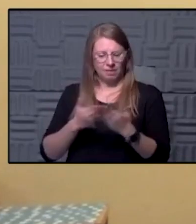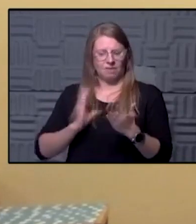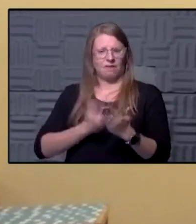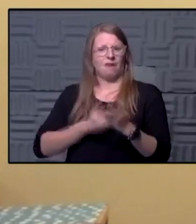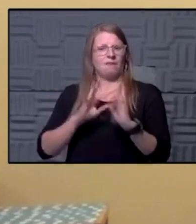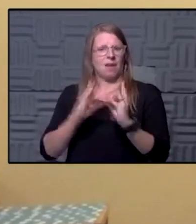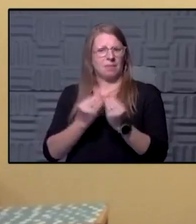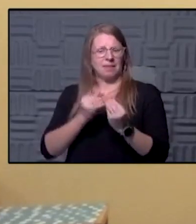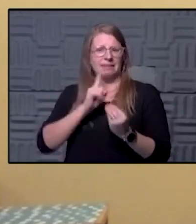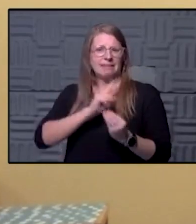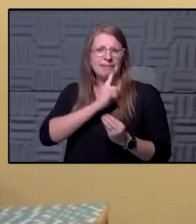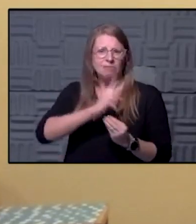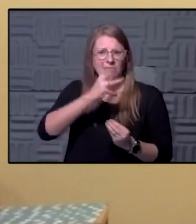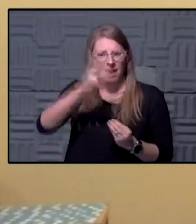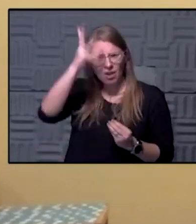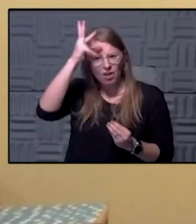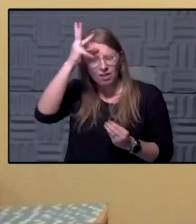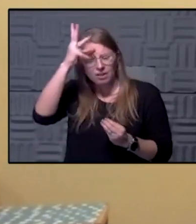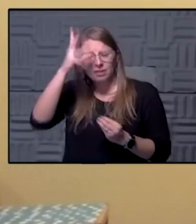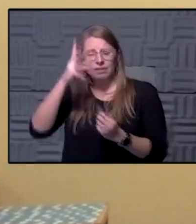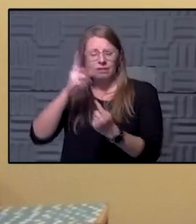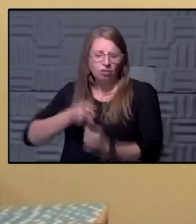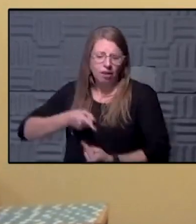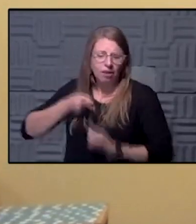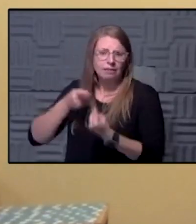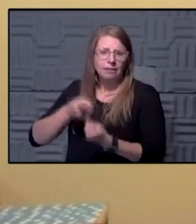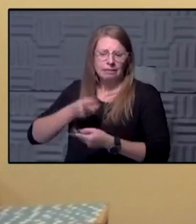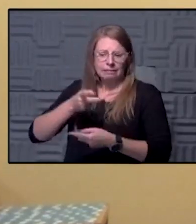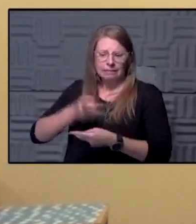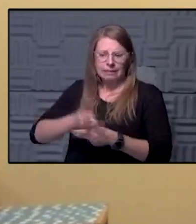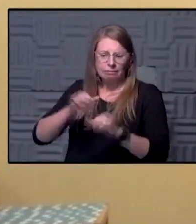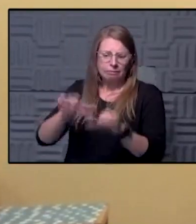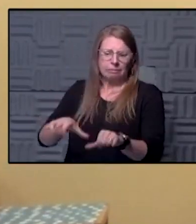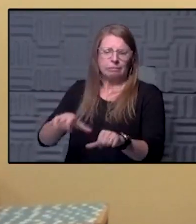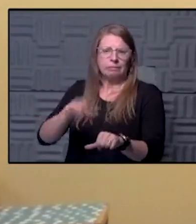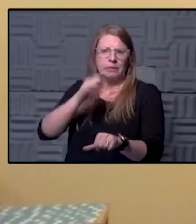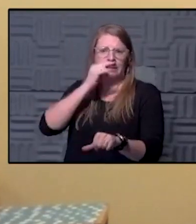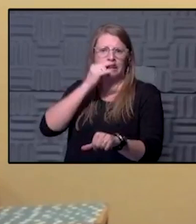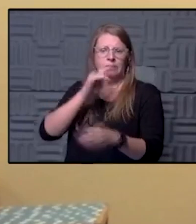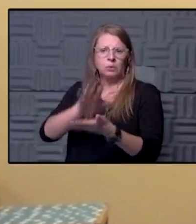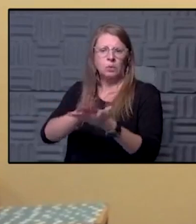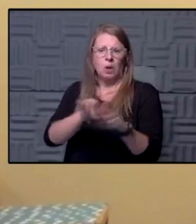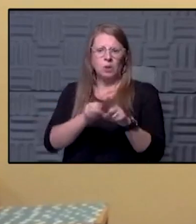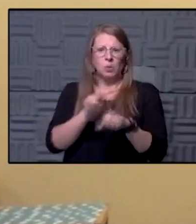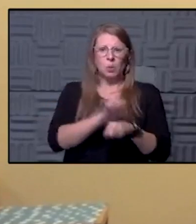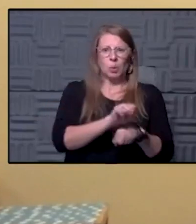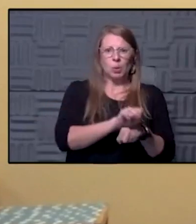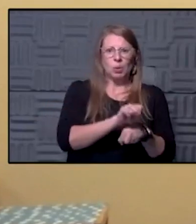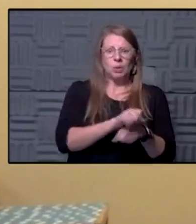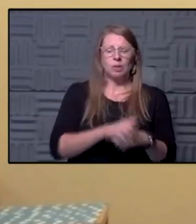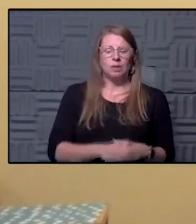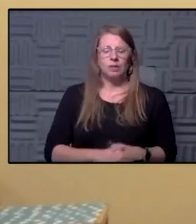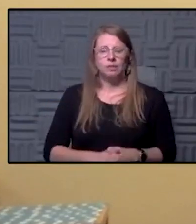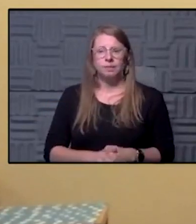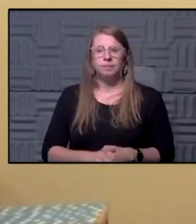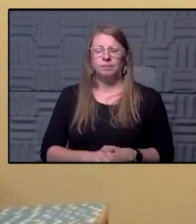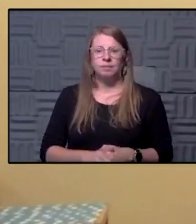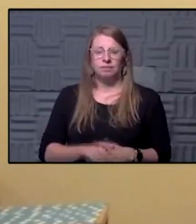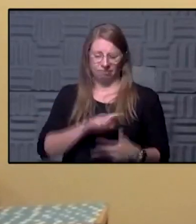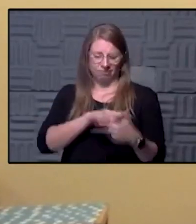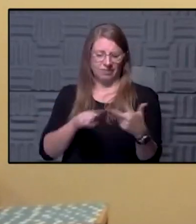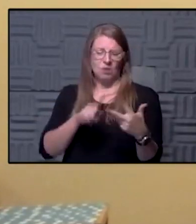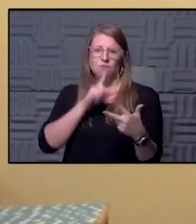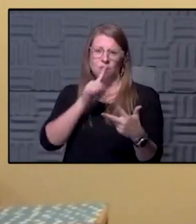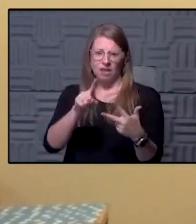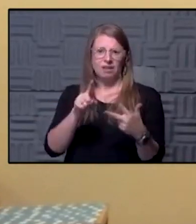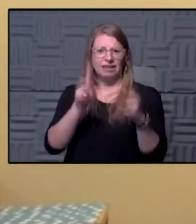have single parents. They're struggling to keep their kids in school and also work. And these are all real issues.